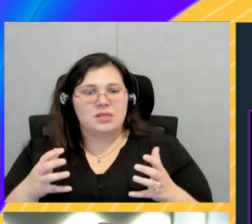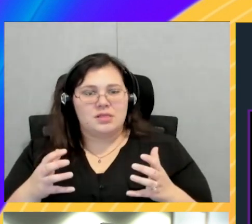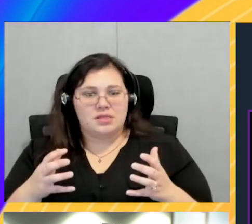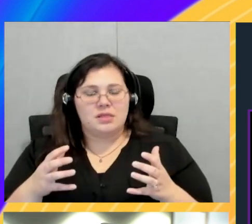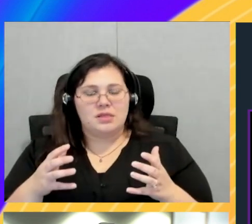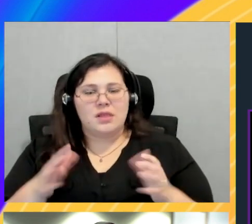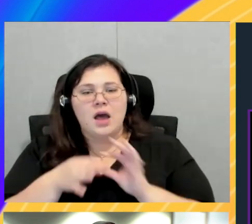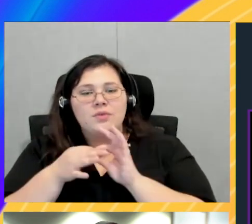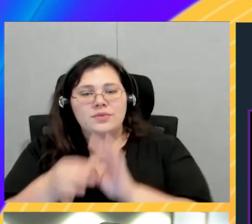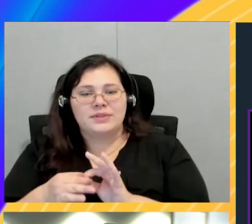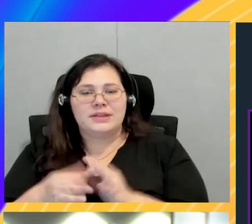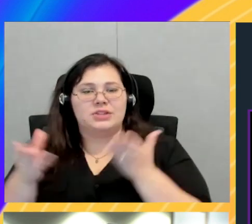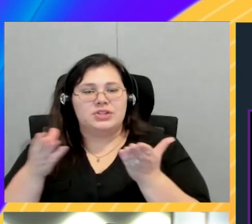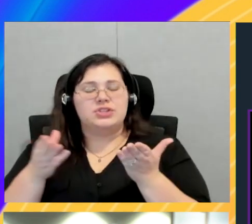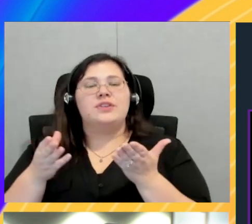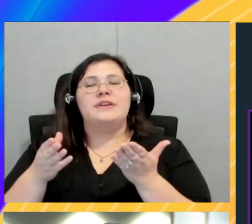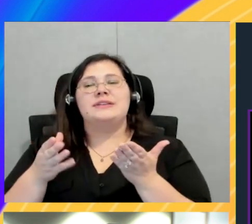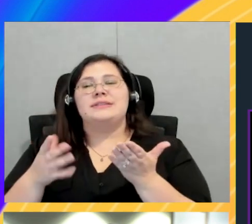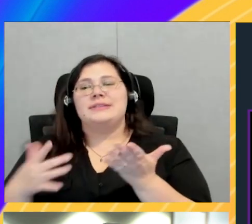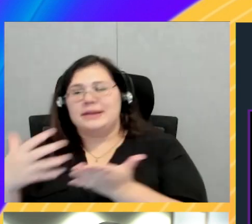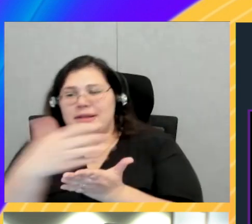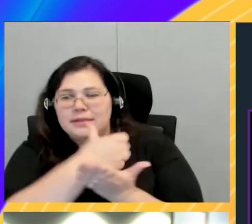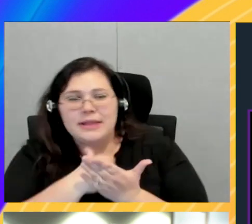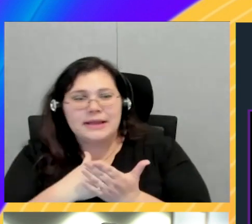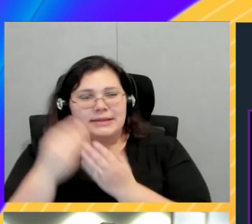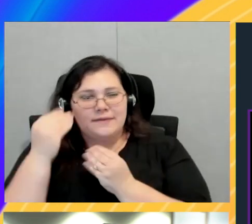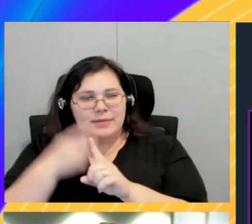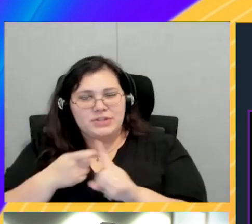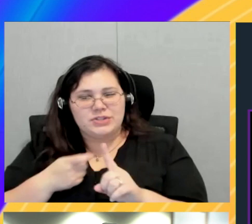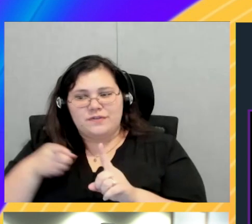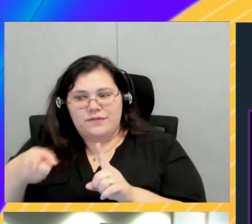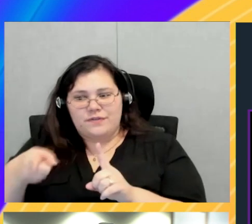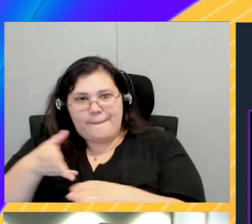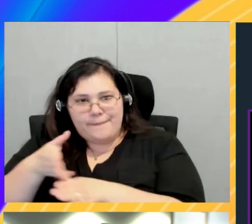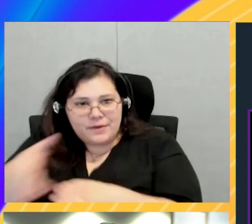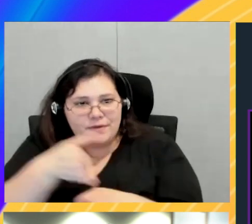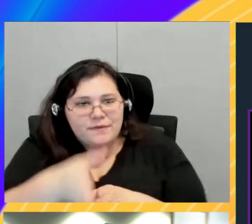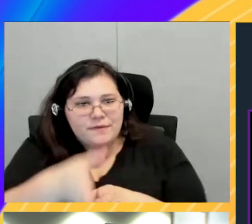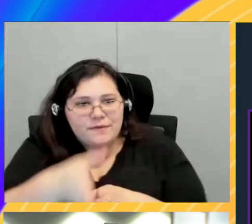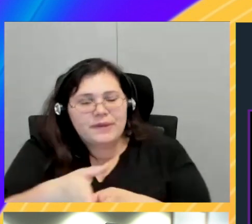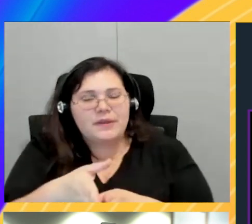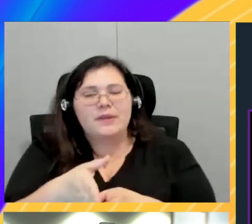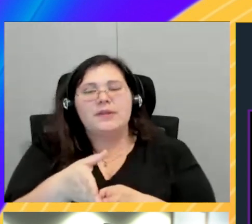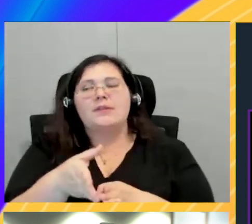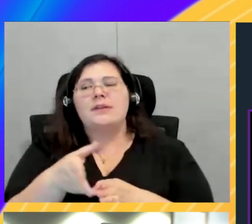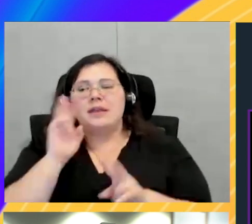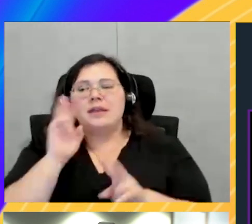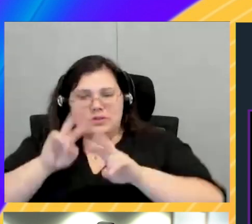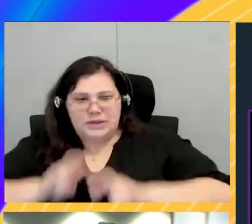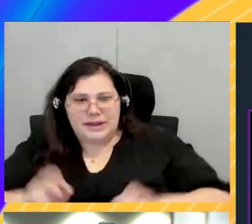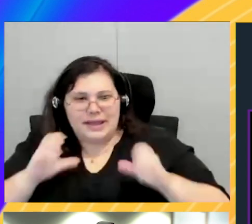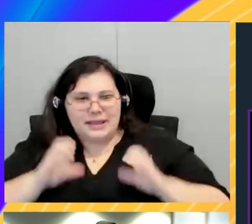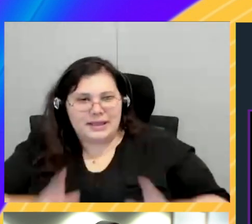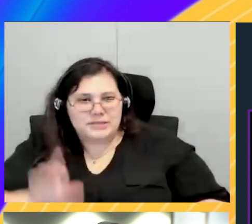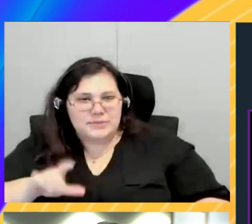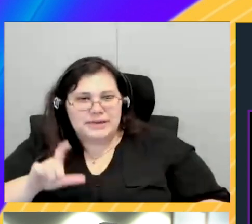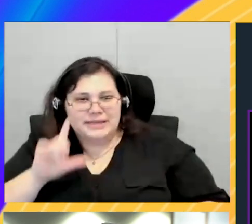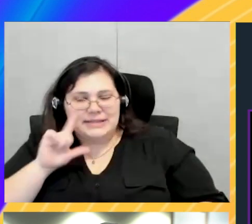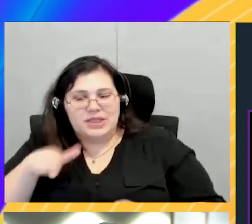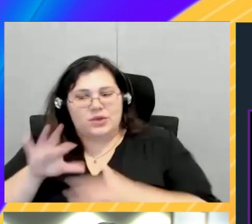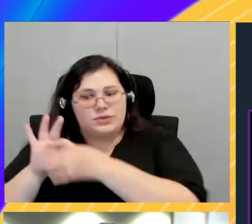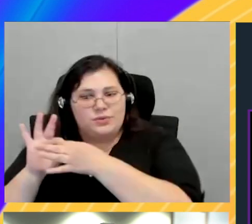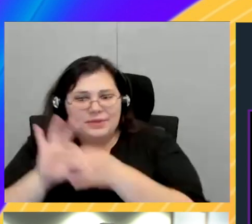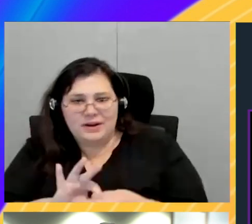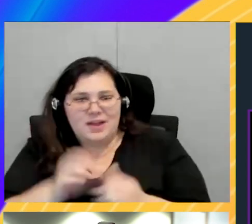what customers are looking at, and those are correlated at every level, especially on the SA organization, to really get